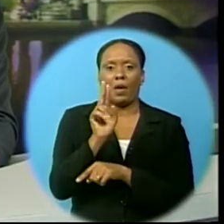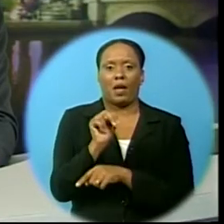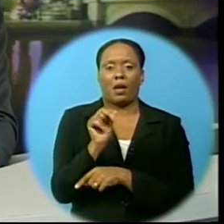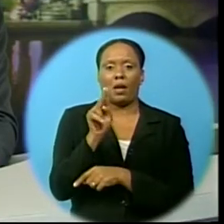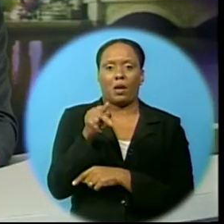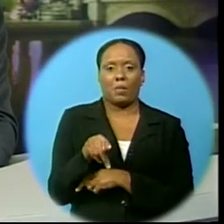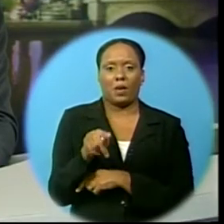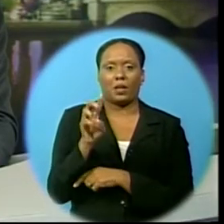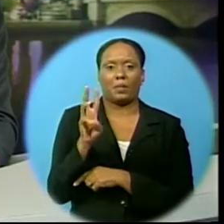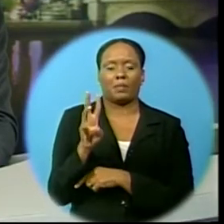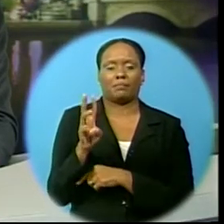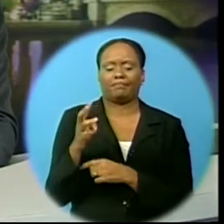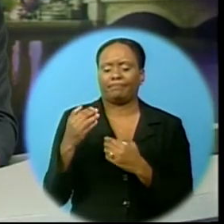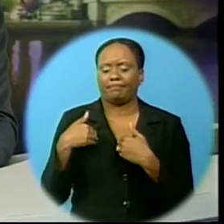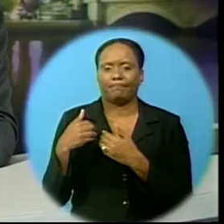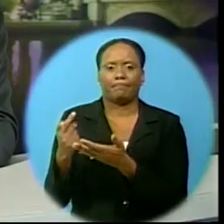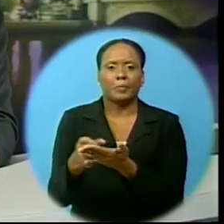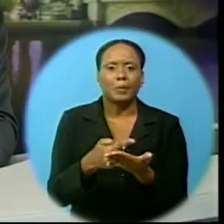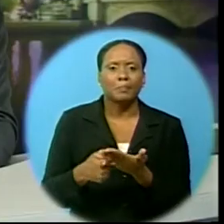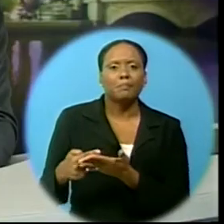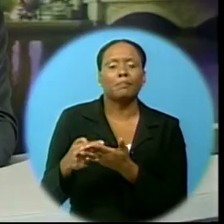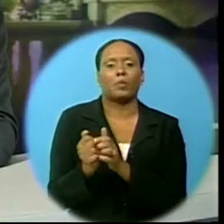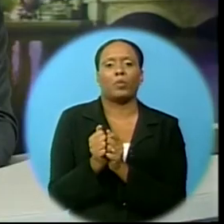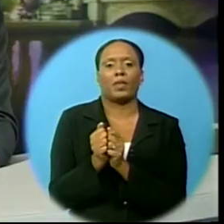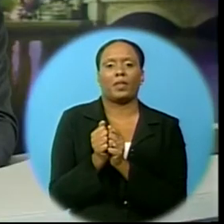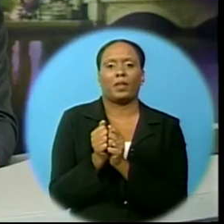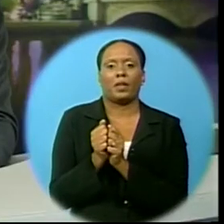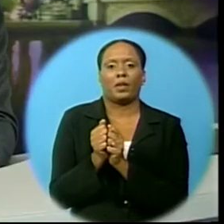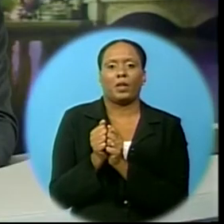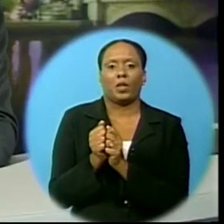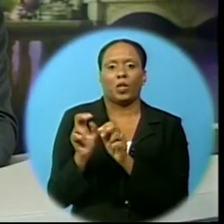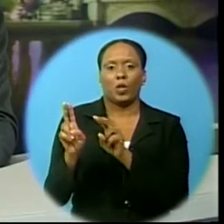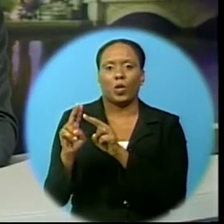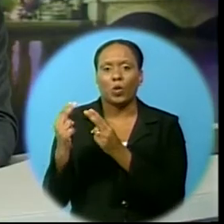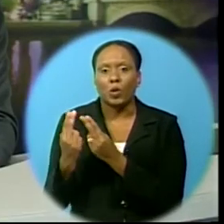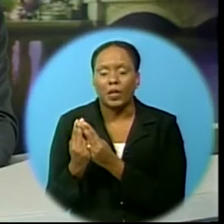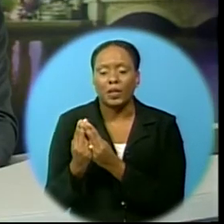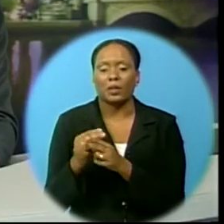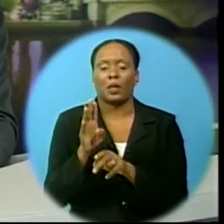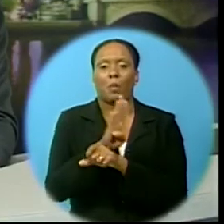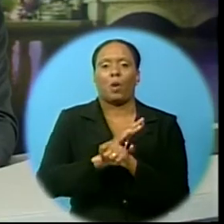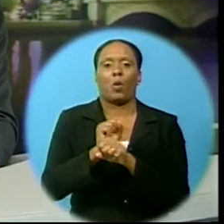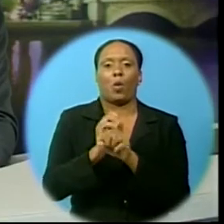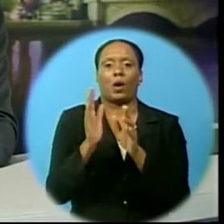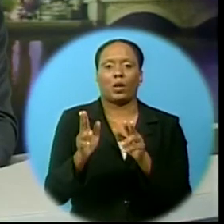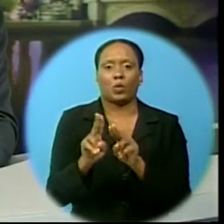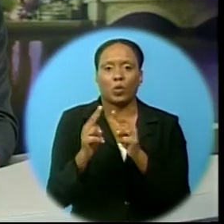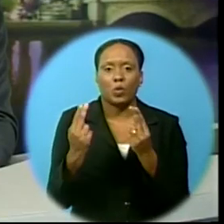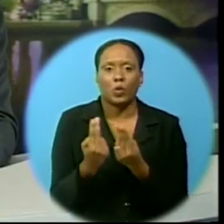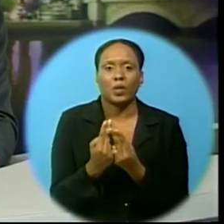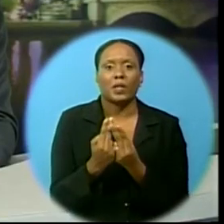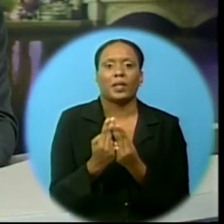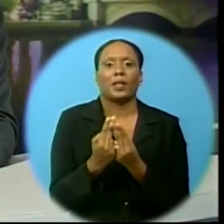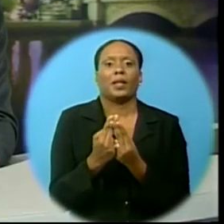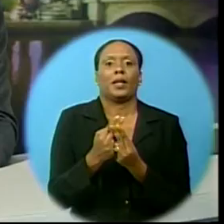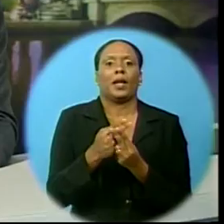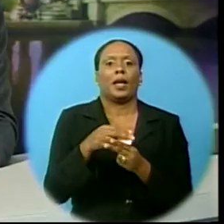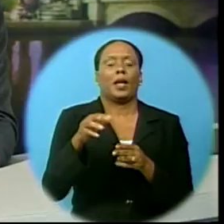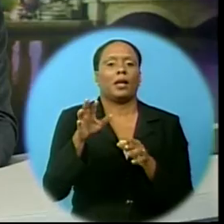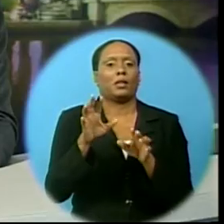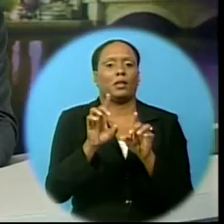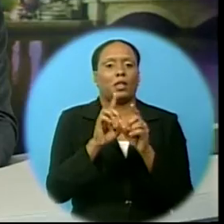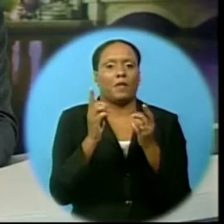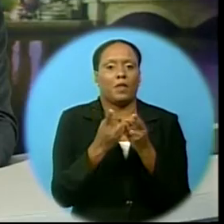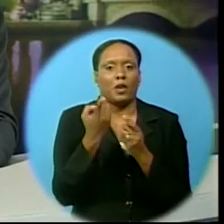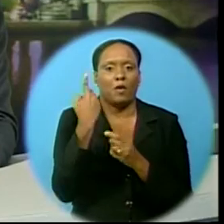Workers, Rosalind Smith. The disclosure follows talks between the union, the Barbados Workers Union, the Personnel Administration Division, the